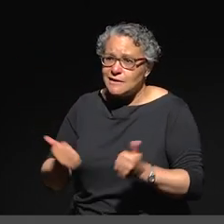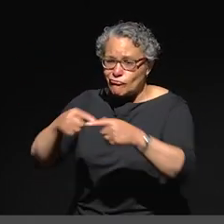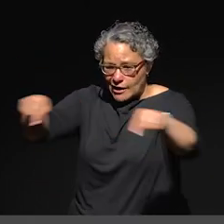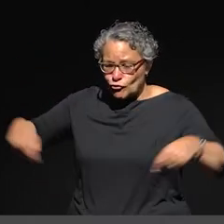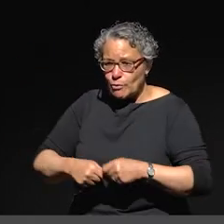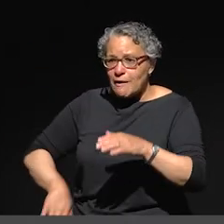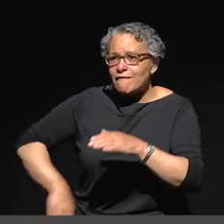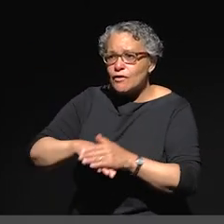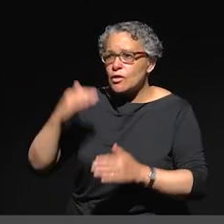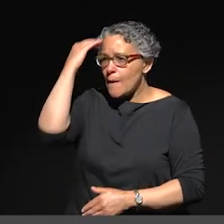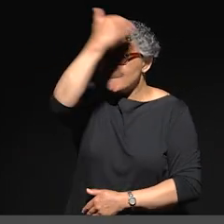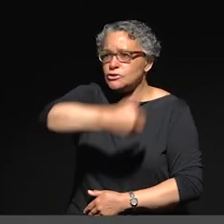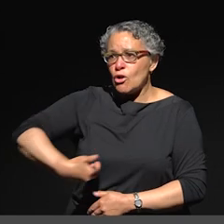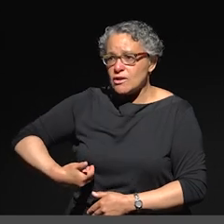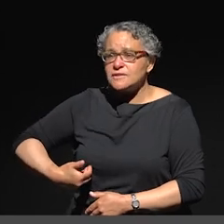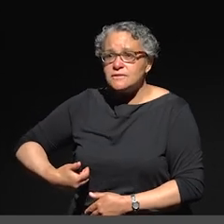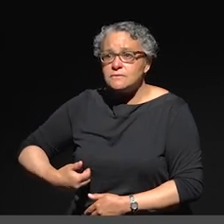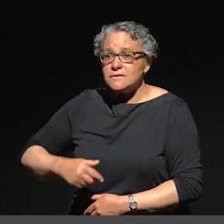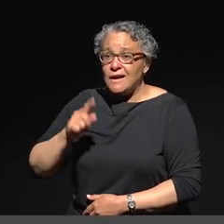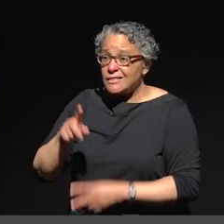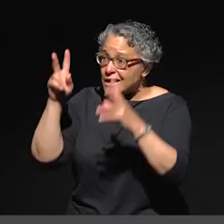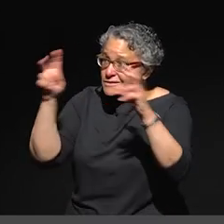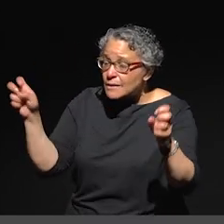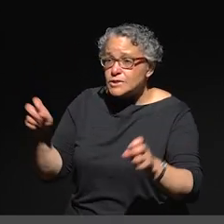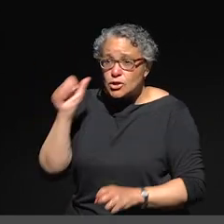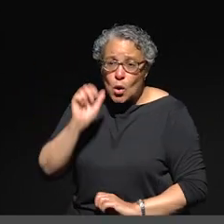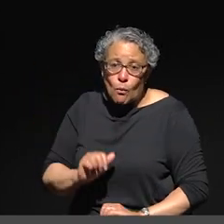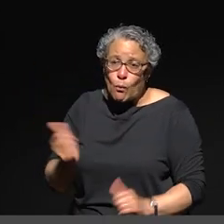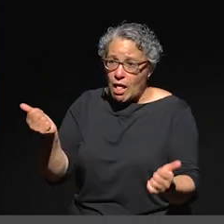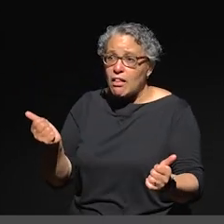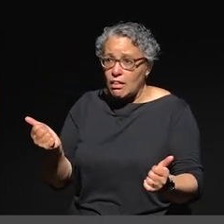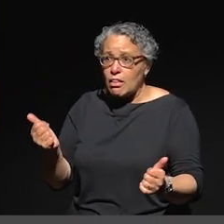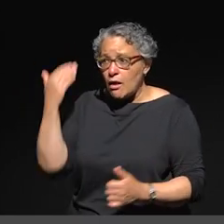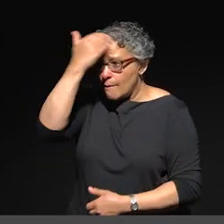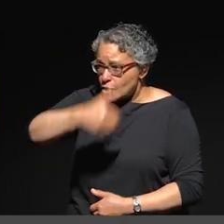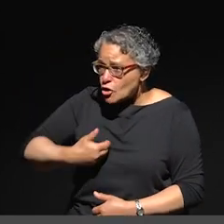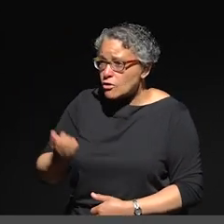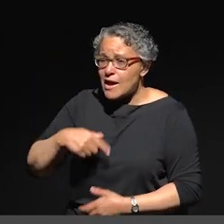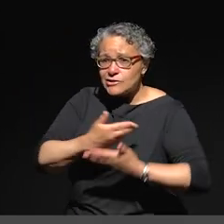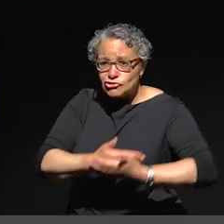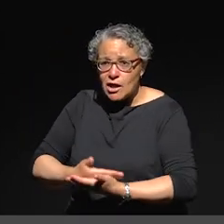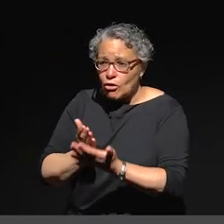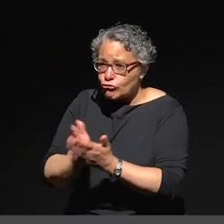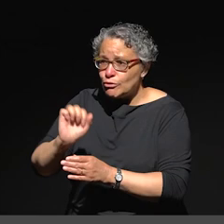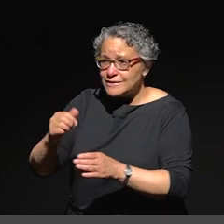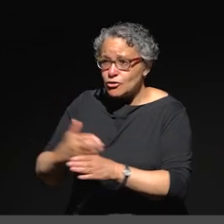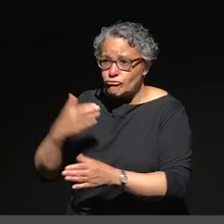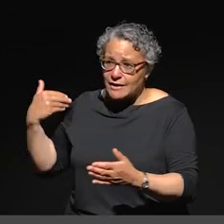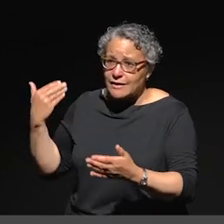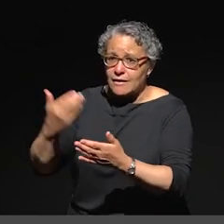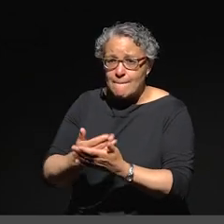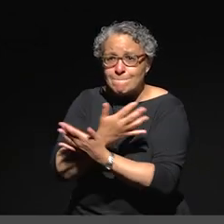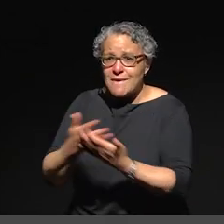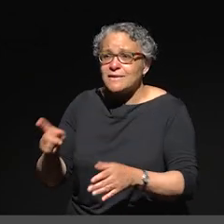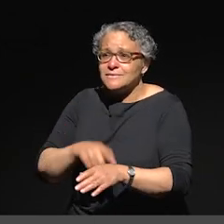indeed the subject he's most well known for, the Virgin and Child. He varied it endlessly throughout his career, came